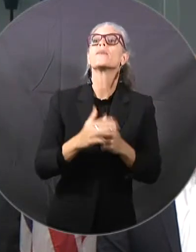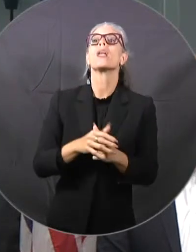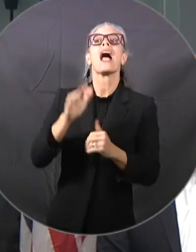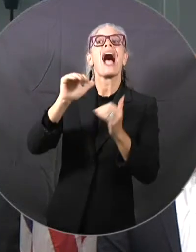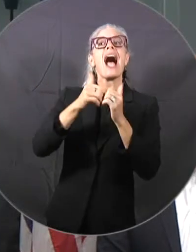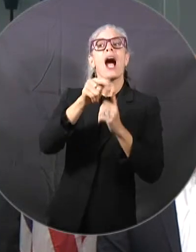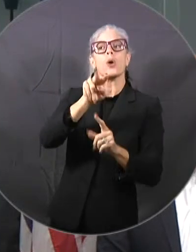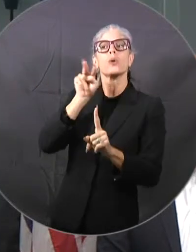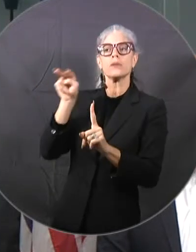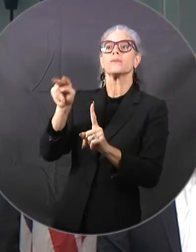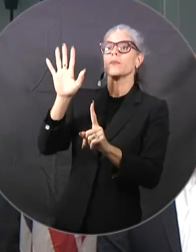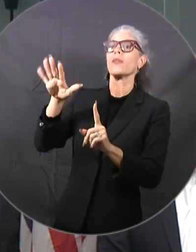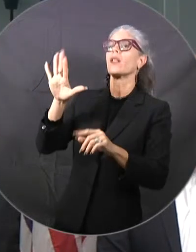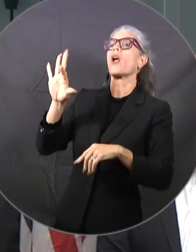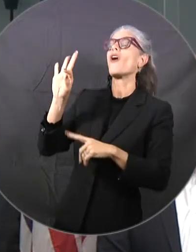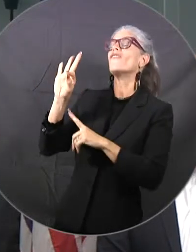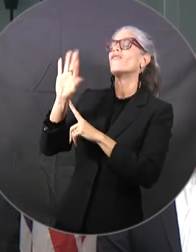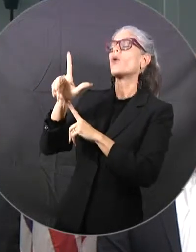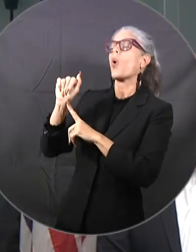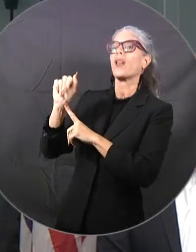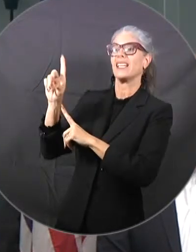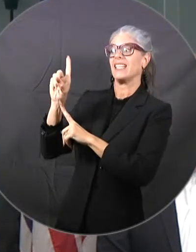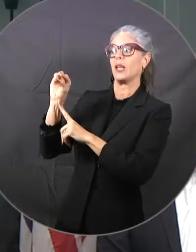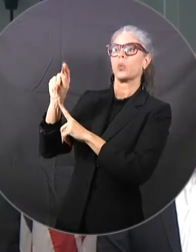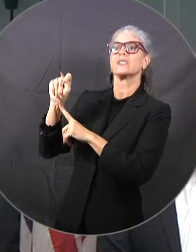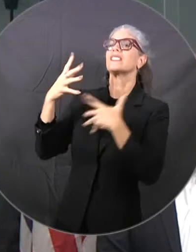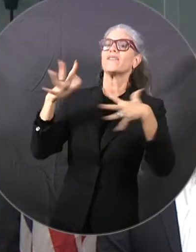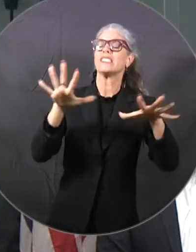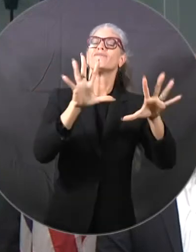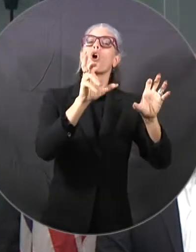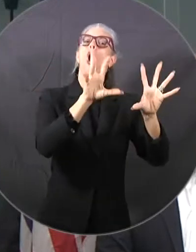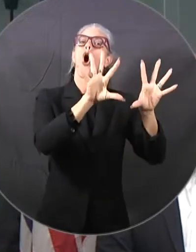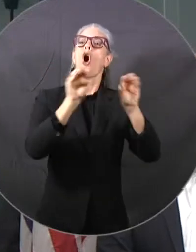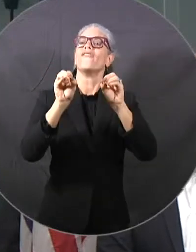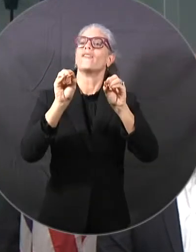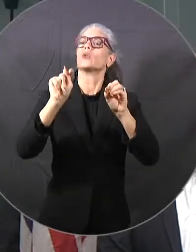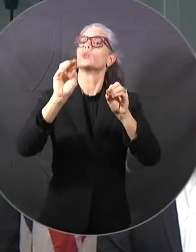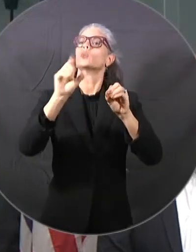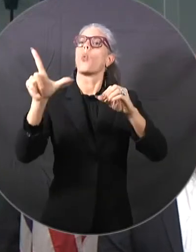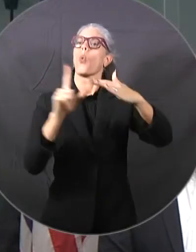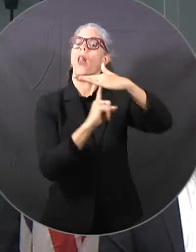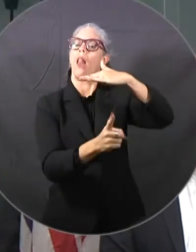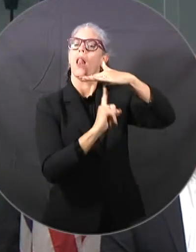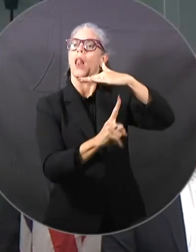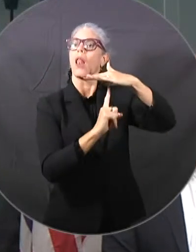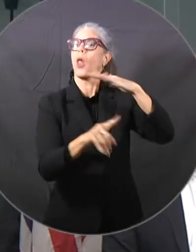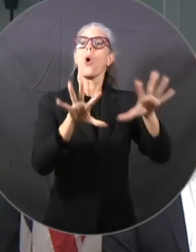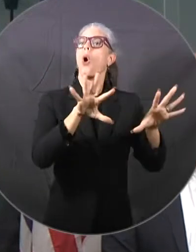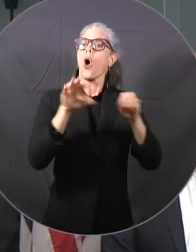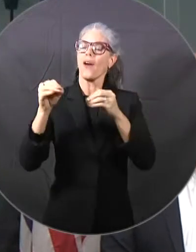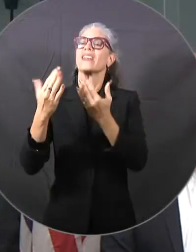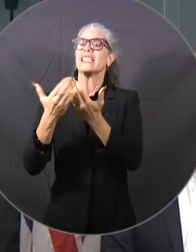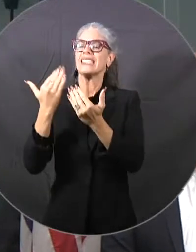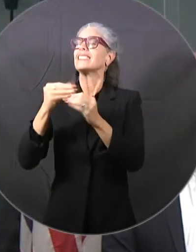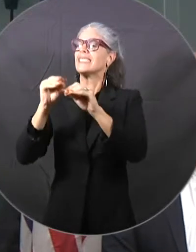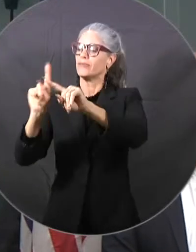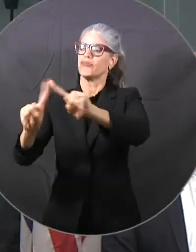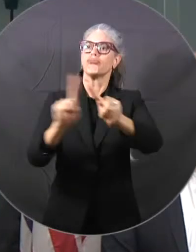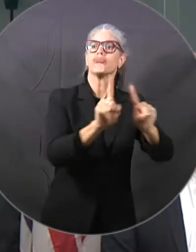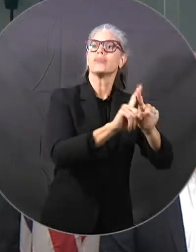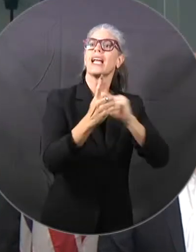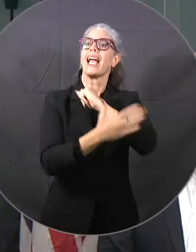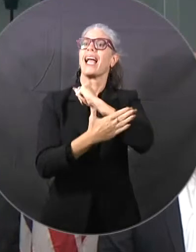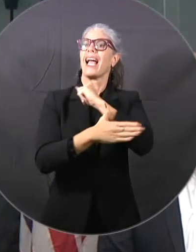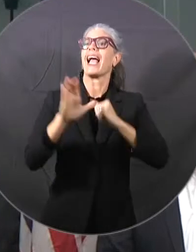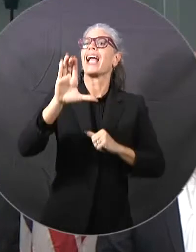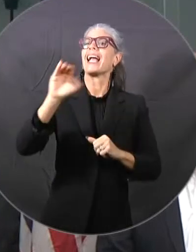Citrus, Hernando, Hillsborough, Lake, Pasco, Pinellas, and Sumter counties beginning at 4 a.m. tomorrow morning. Current evacuation